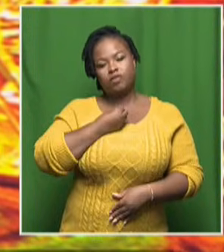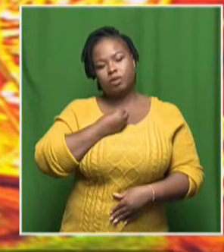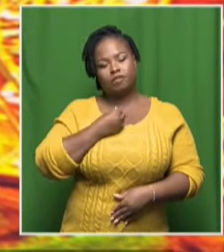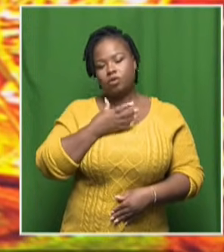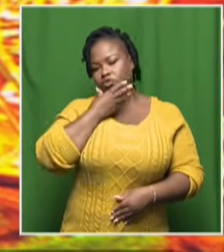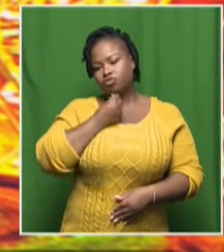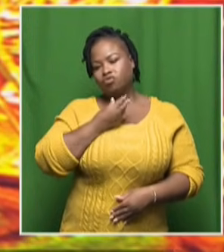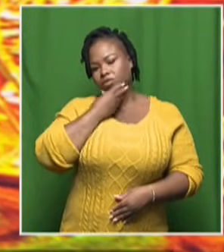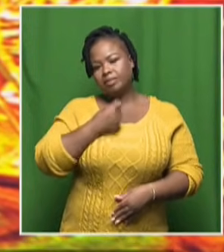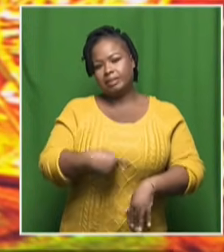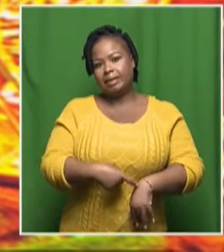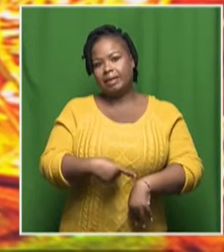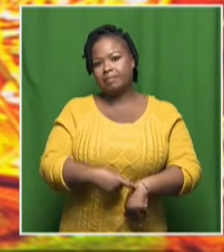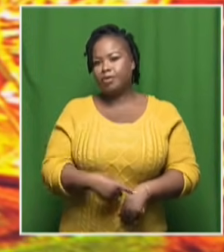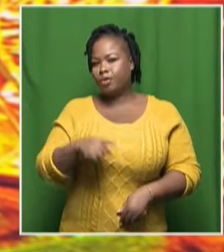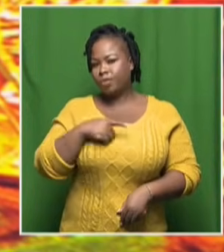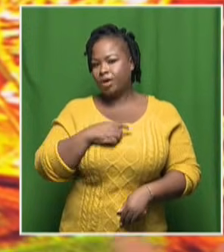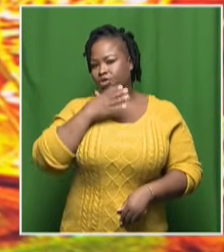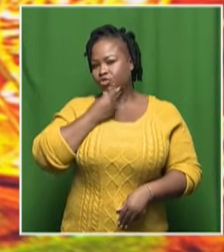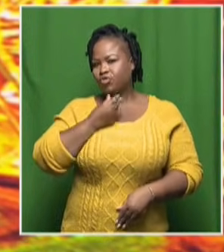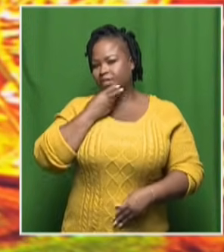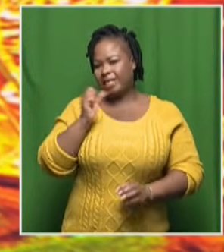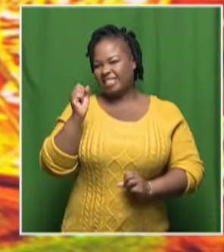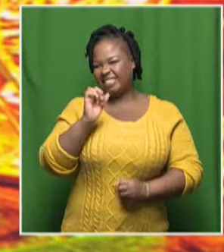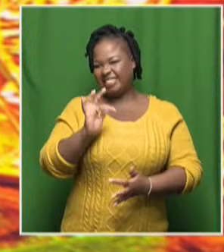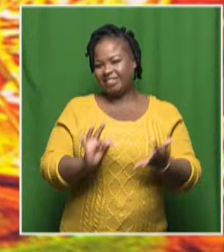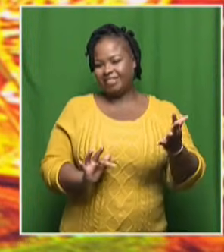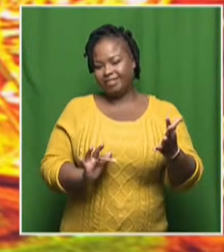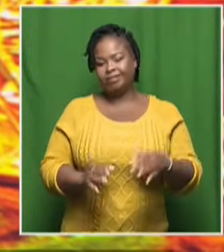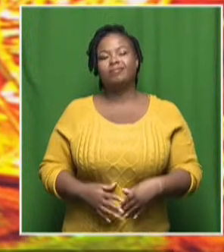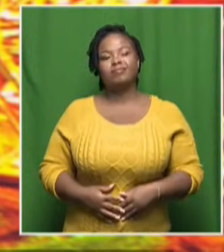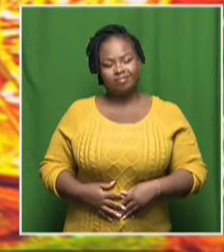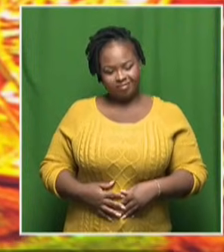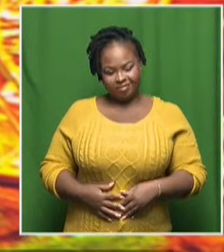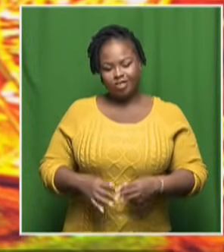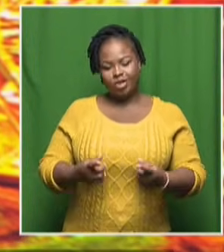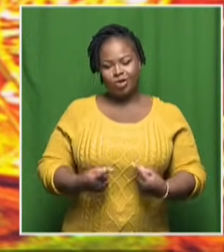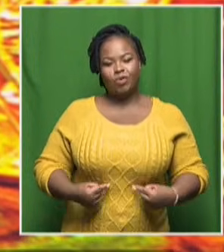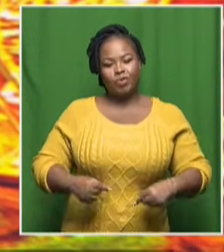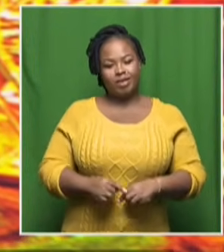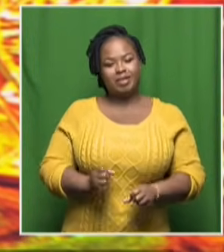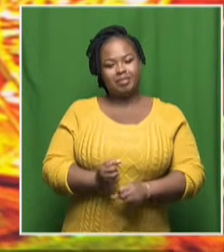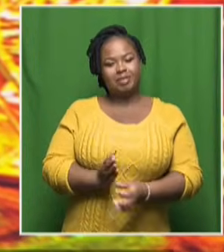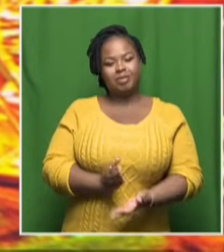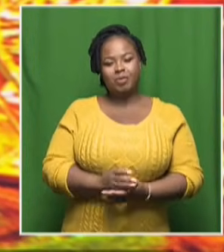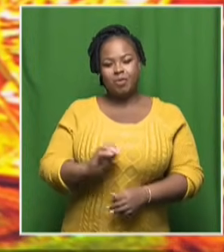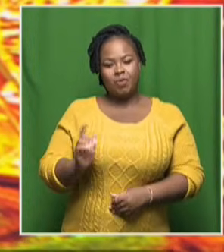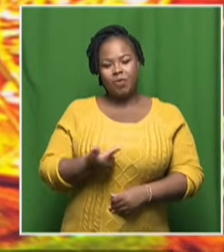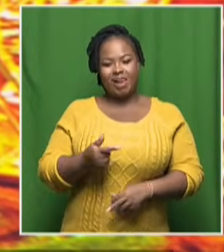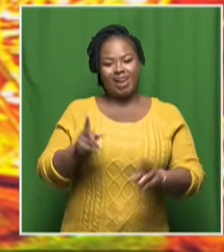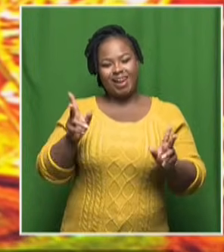season. I mean, what is Christmas without the Christmas story? So we made sure that we capture everybody,